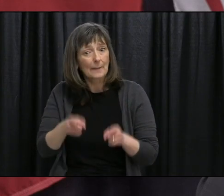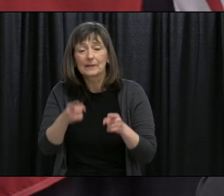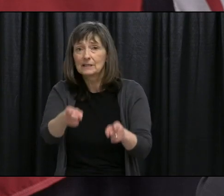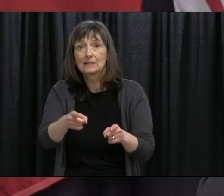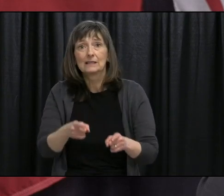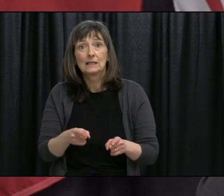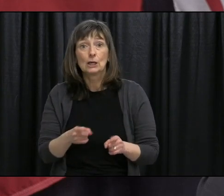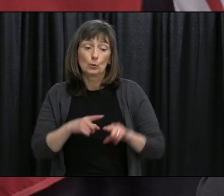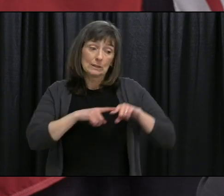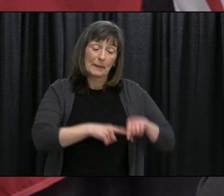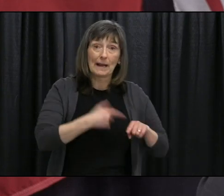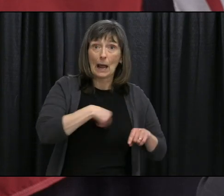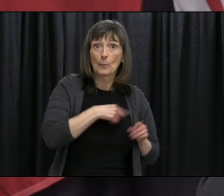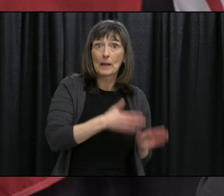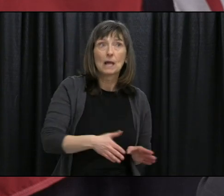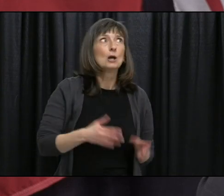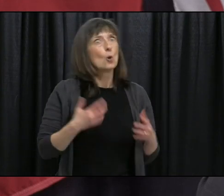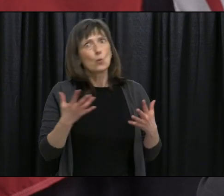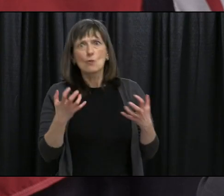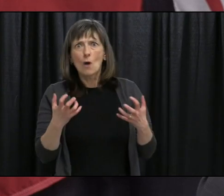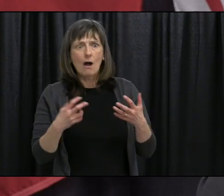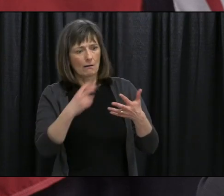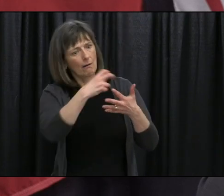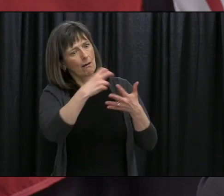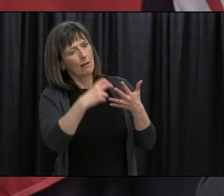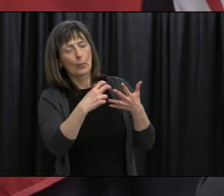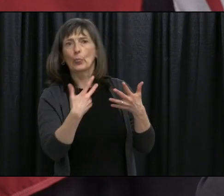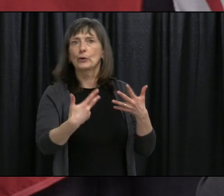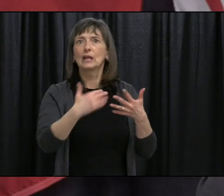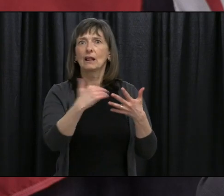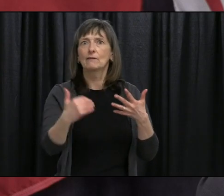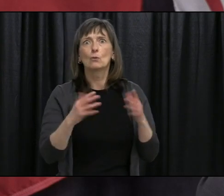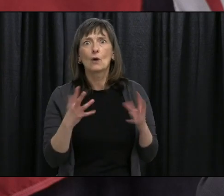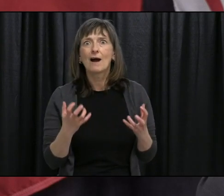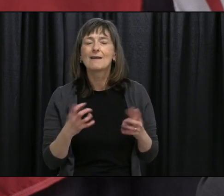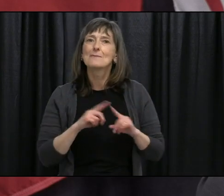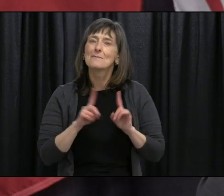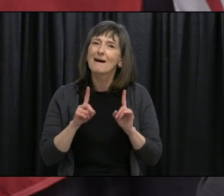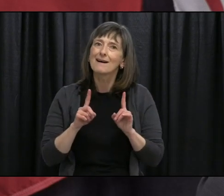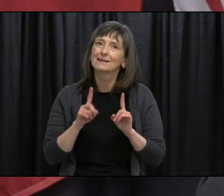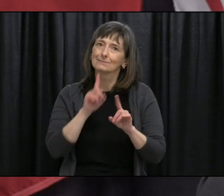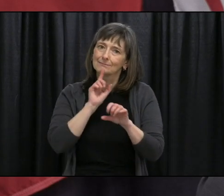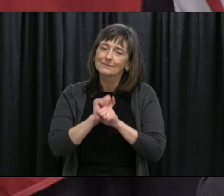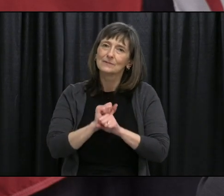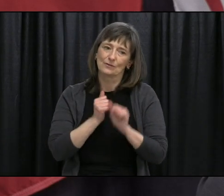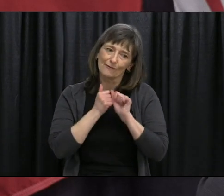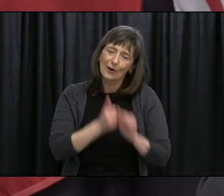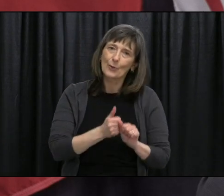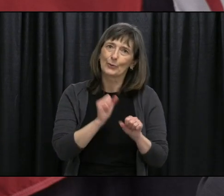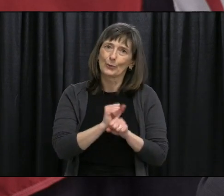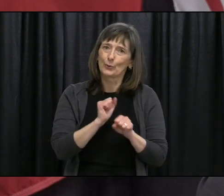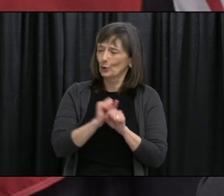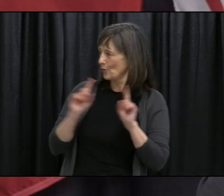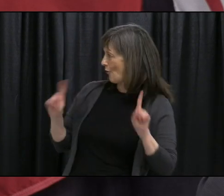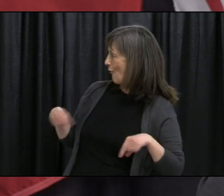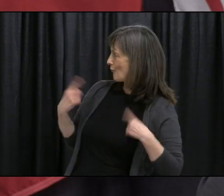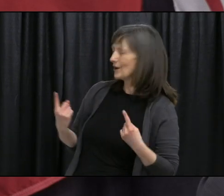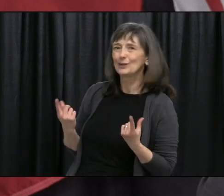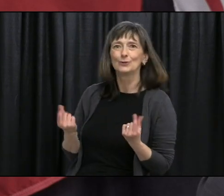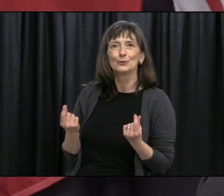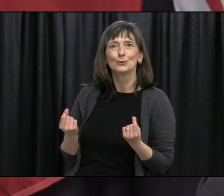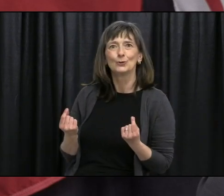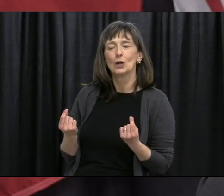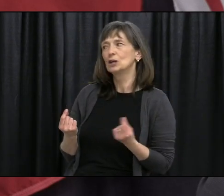place. And yeah, we want to move to alert level 3, but we got to do this with, the work that's been put in place and just making sure that we're